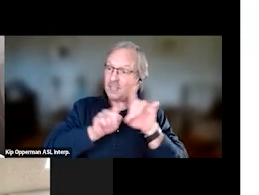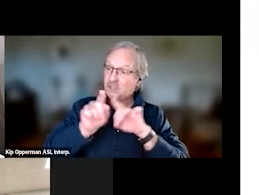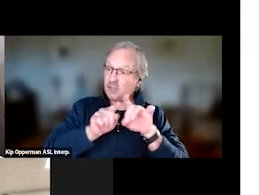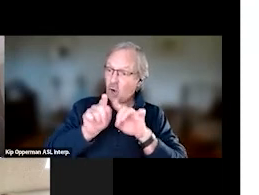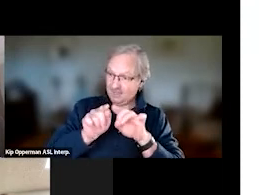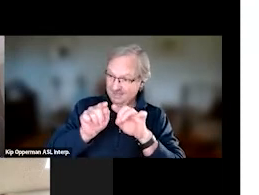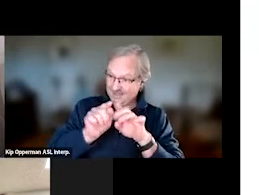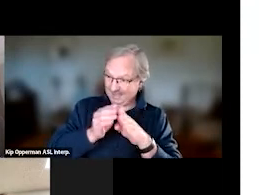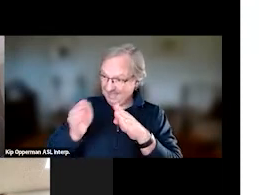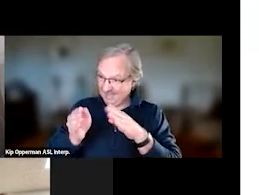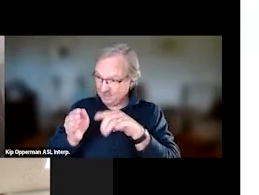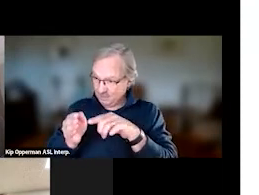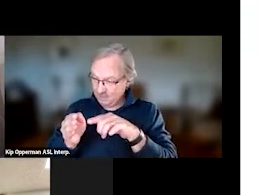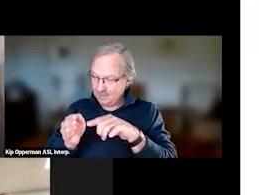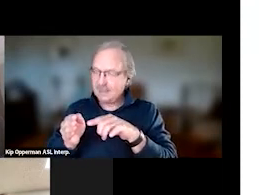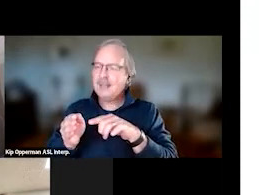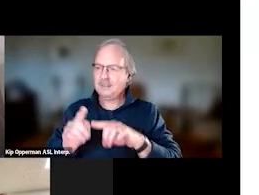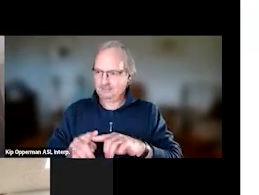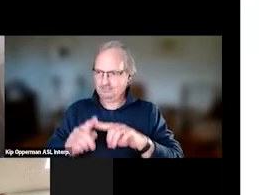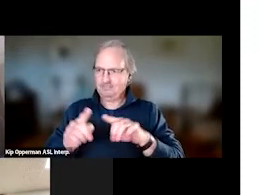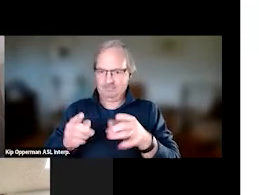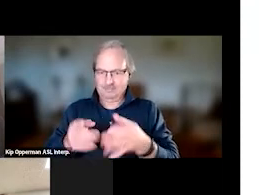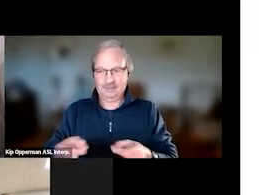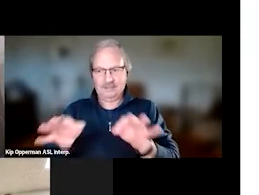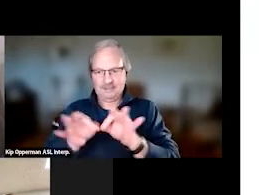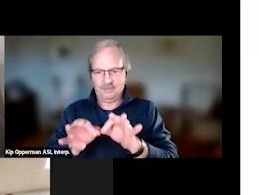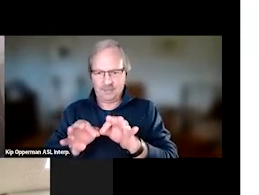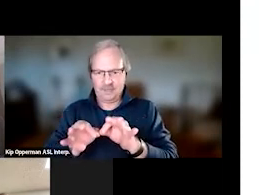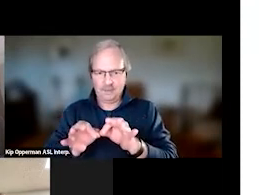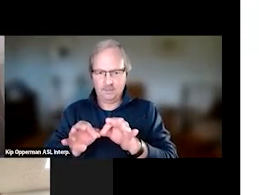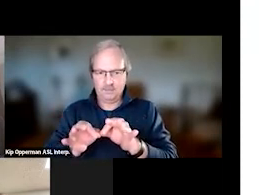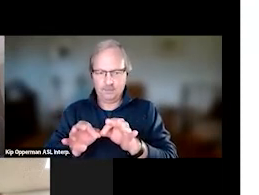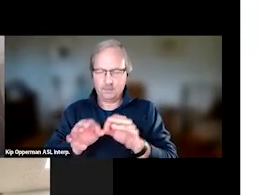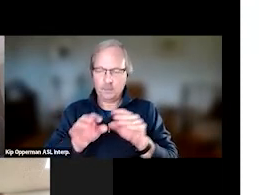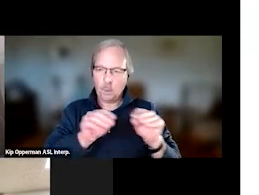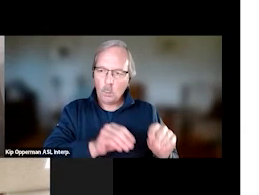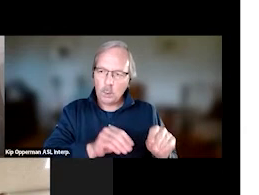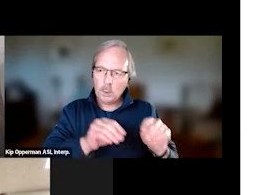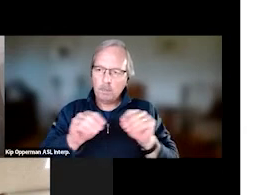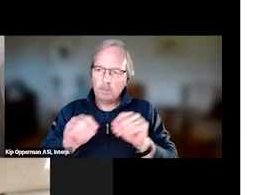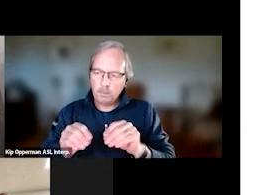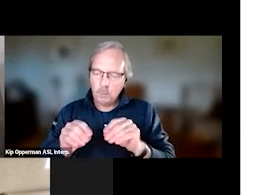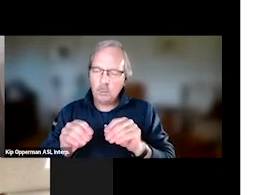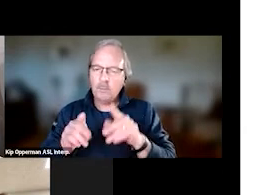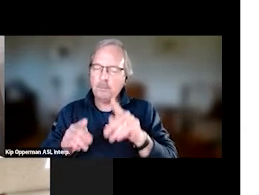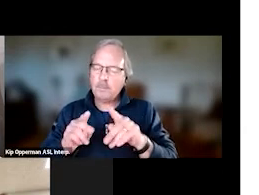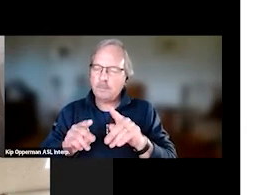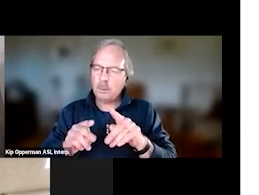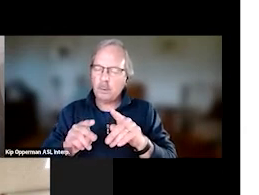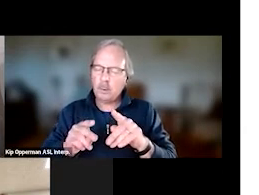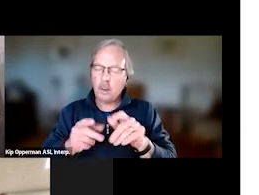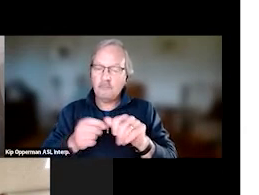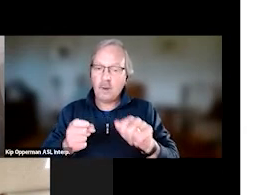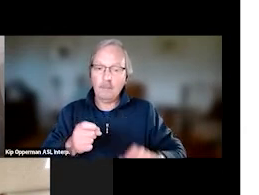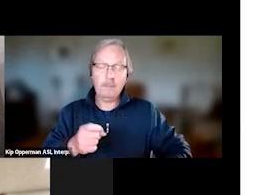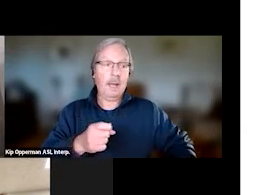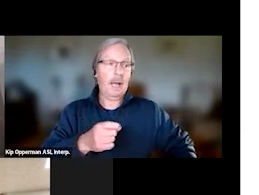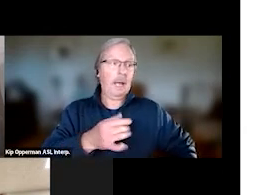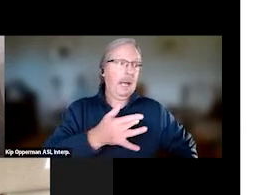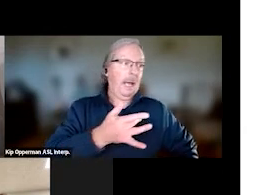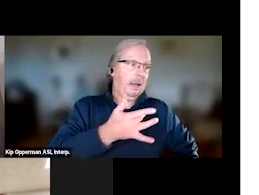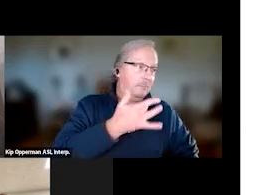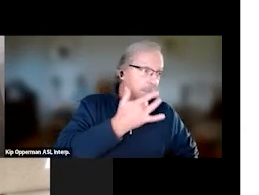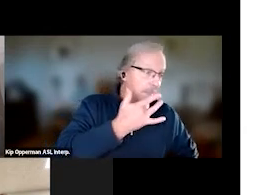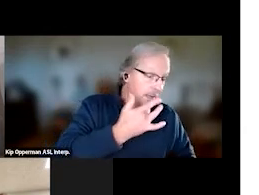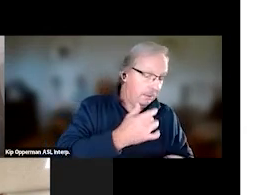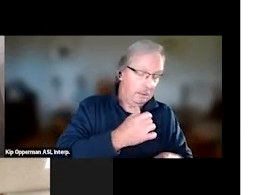statistically significant. So we were able to move people's familiarity from not so familiar to not at all familiar